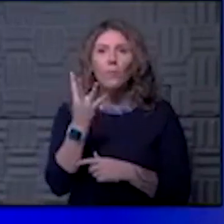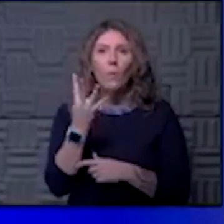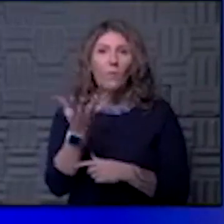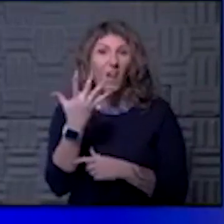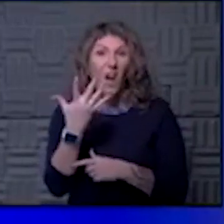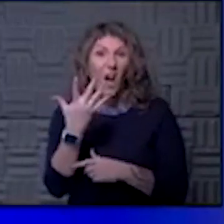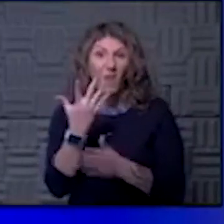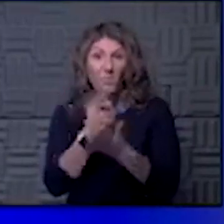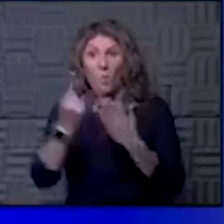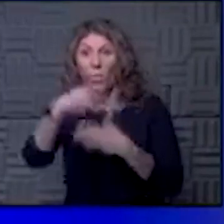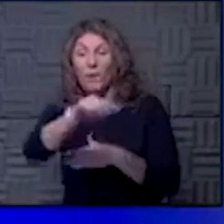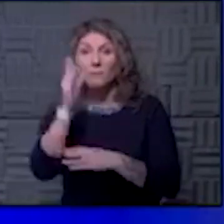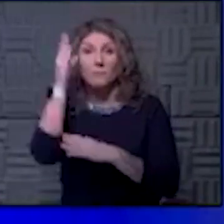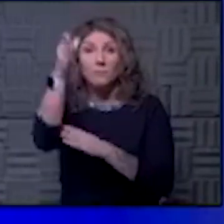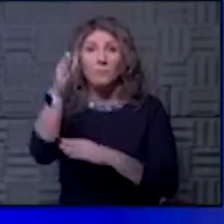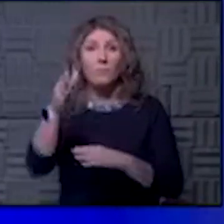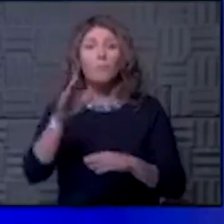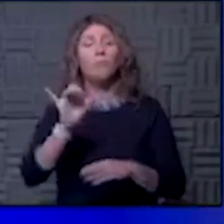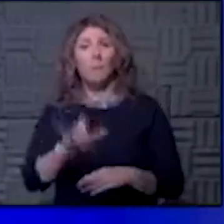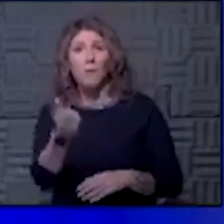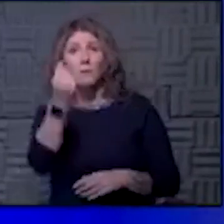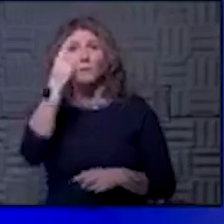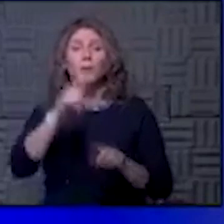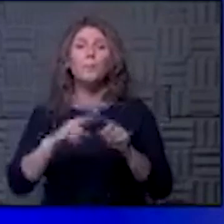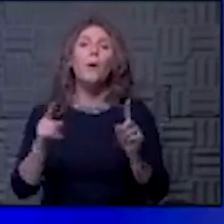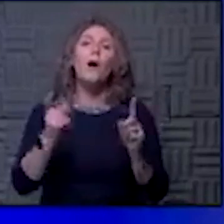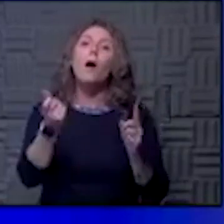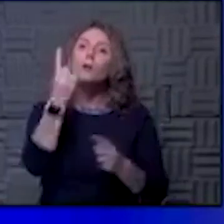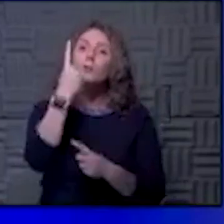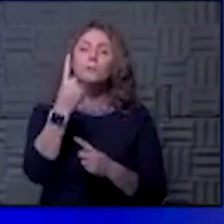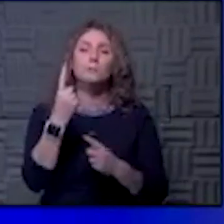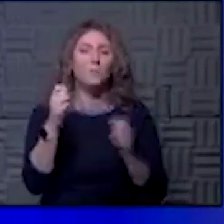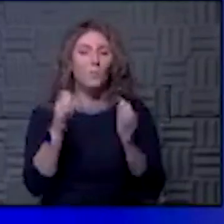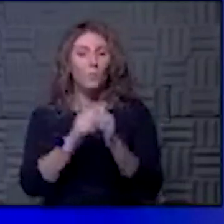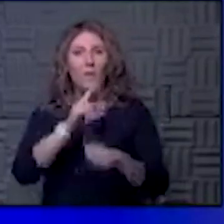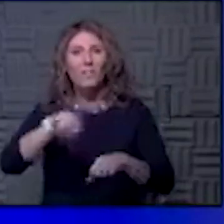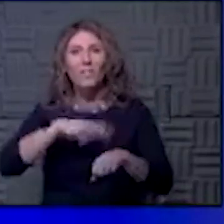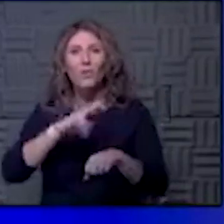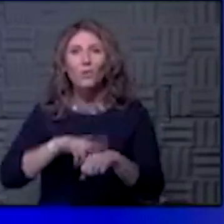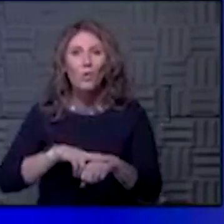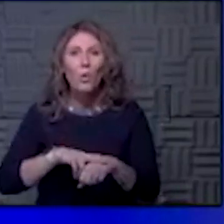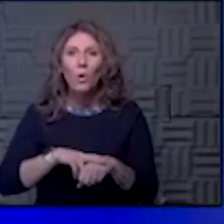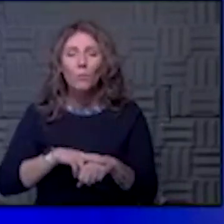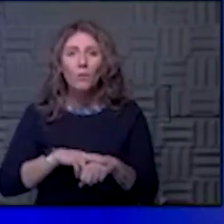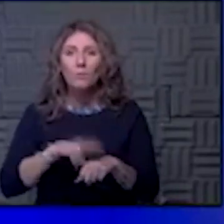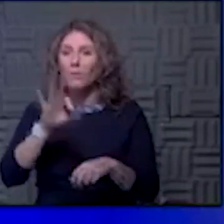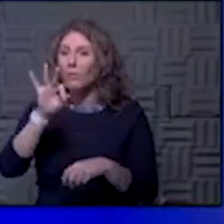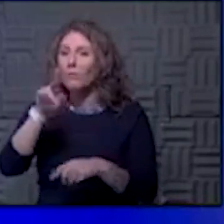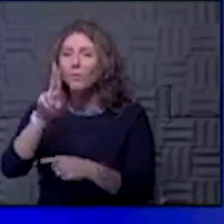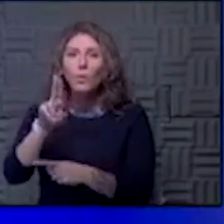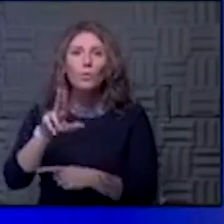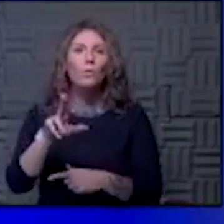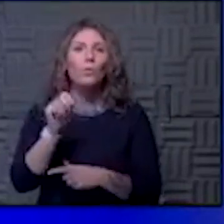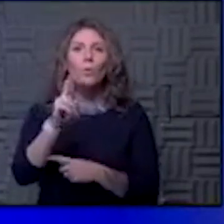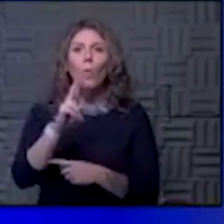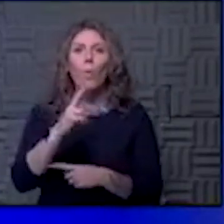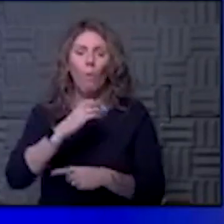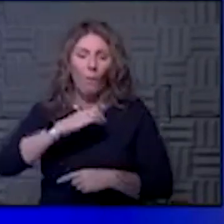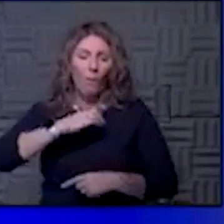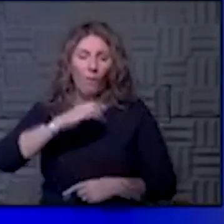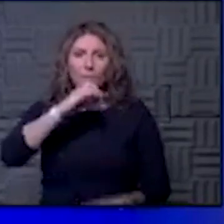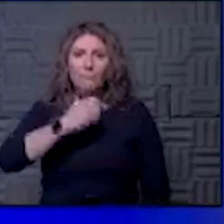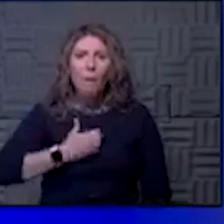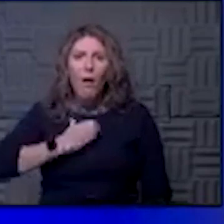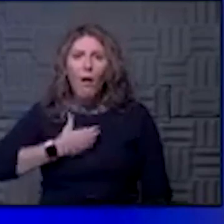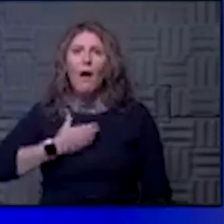that's reasonable. But just understand that even with normal influenza or other cough and cold viruses, you